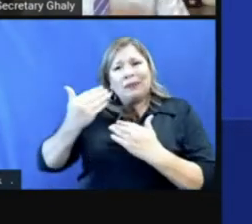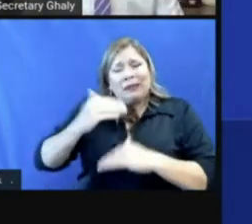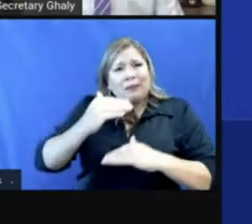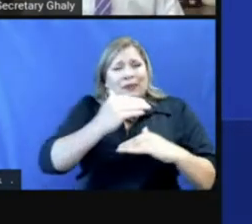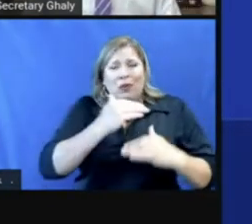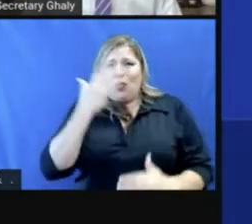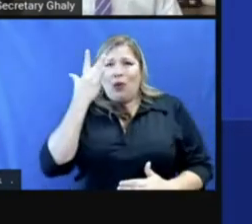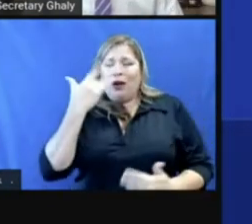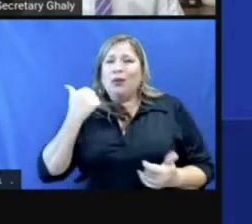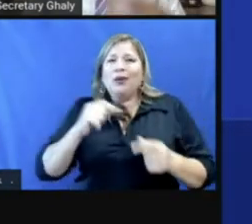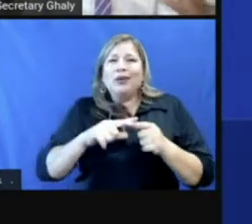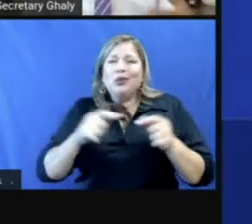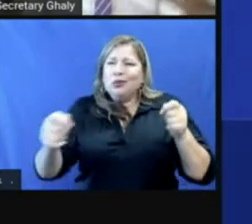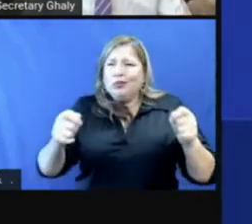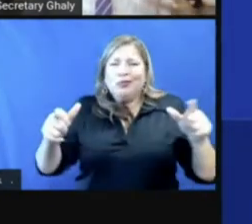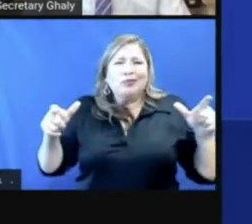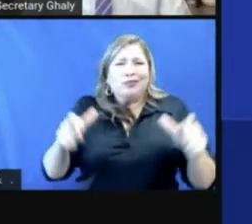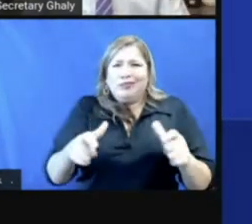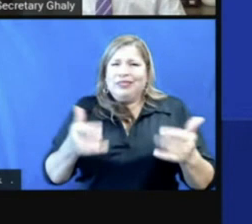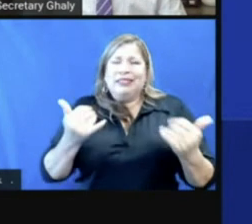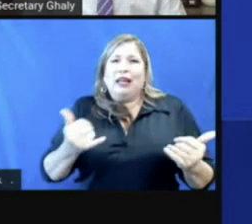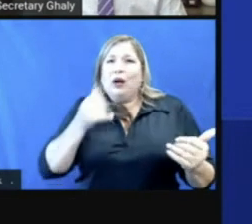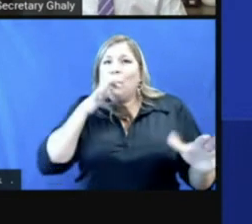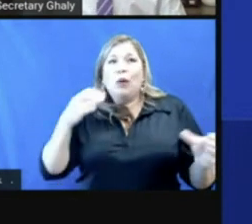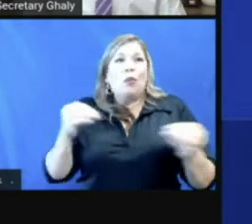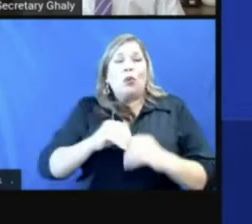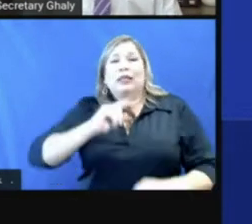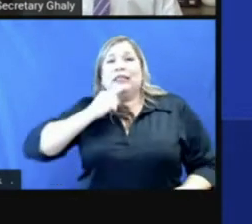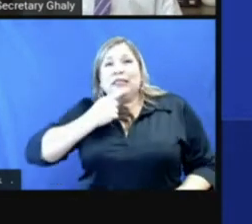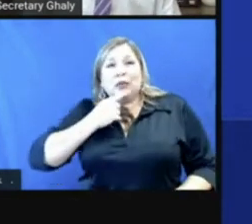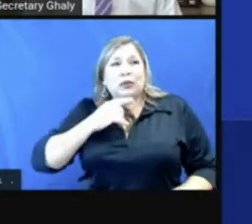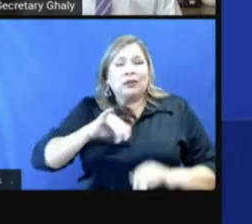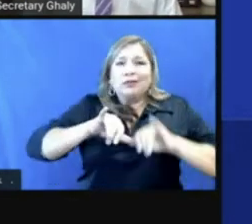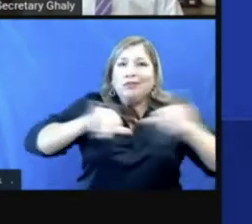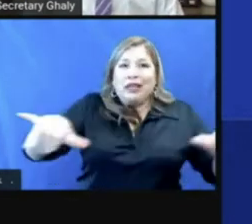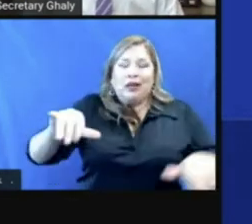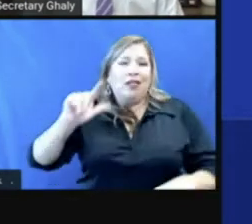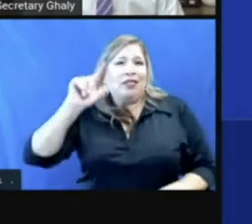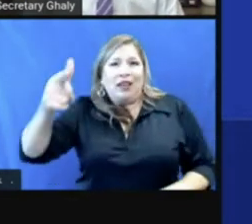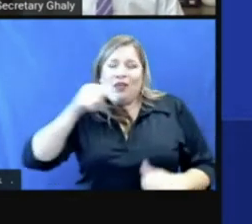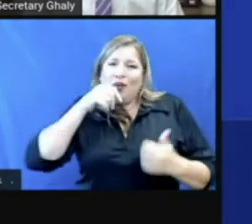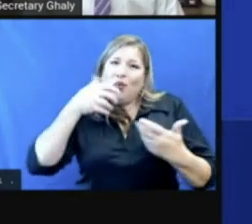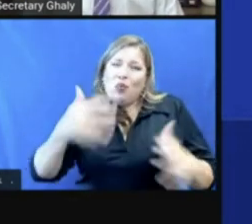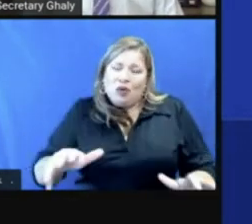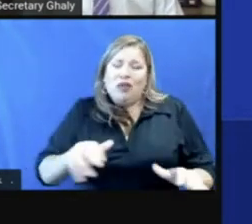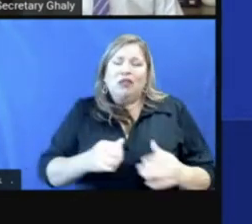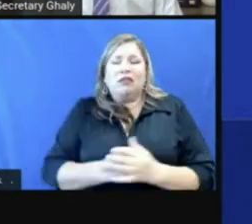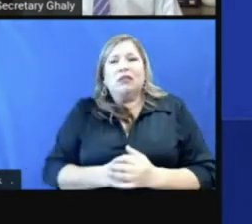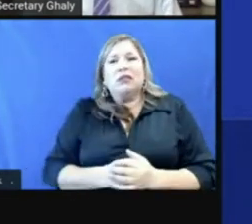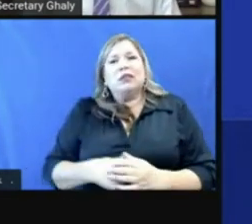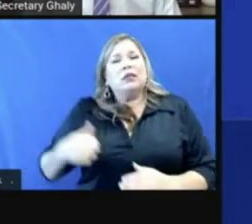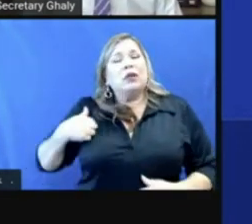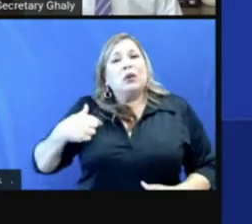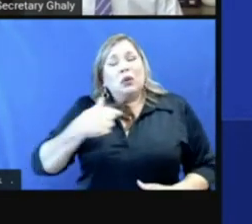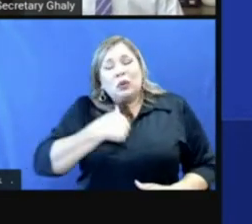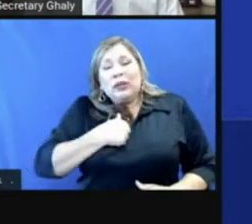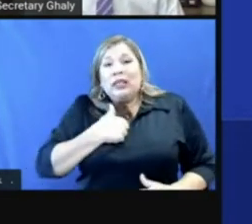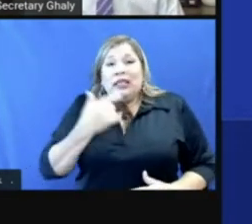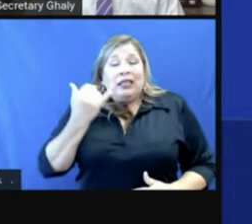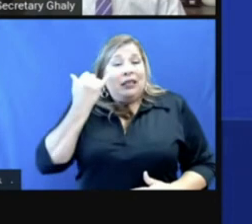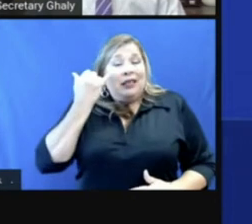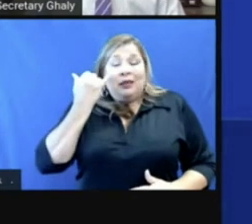that top shelf of the toolbox. We continue to use those tools, but on that bottom shelf, if necessary, we will explore